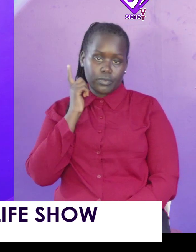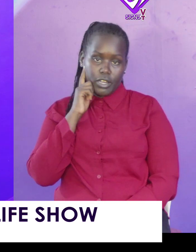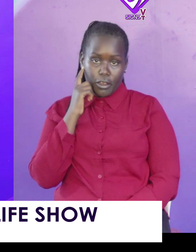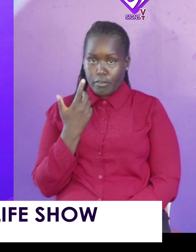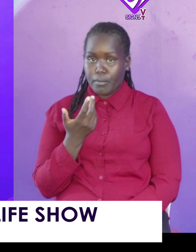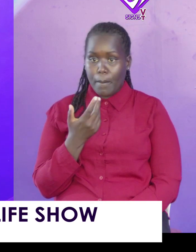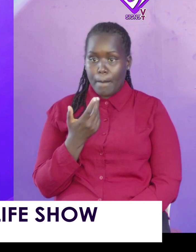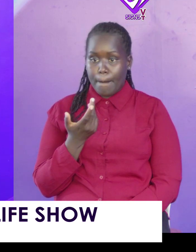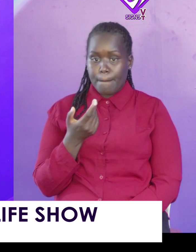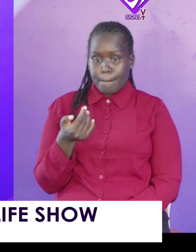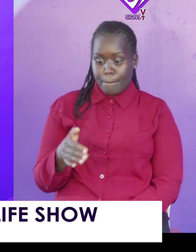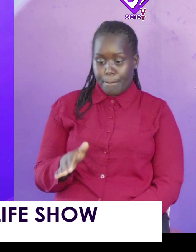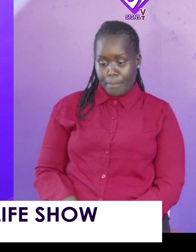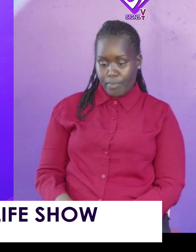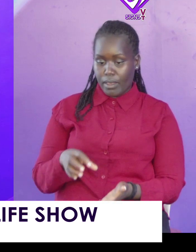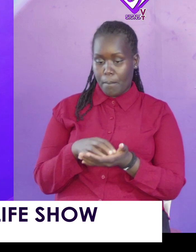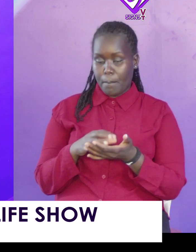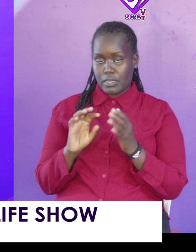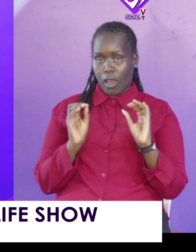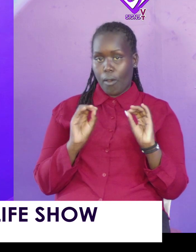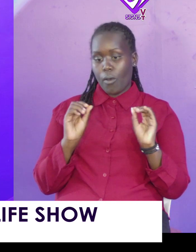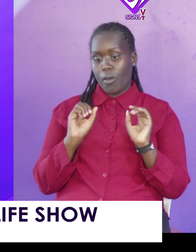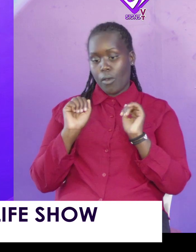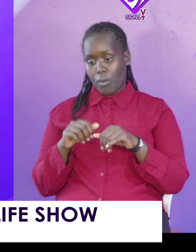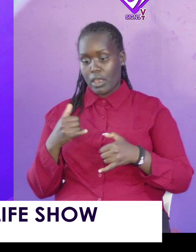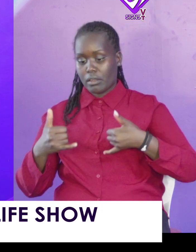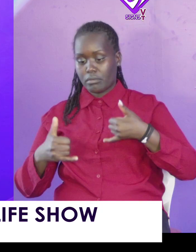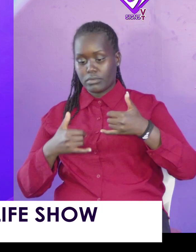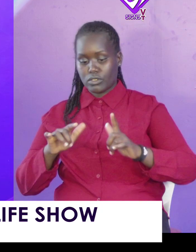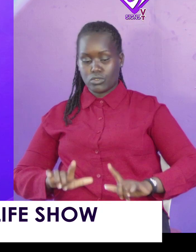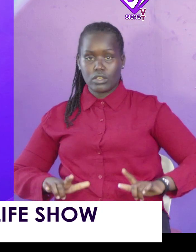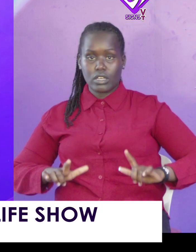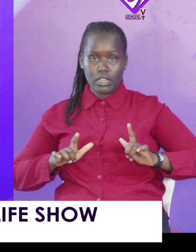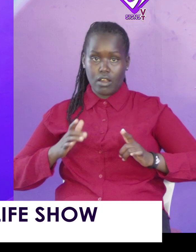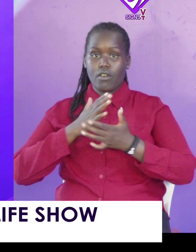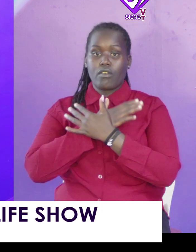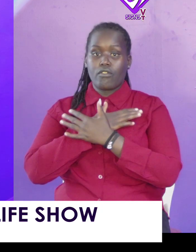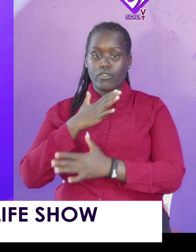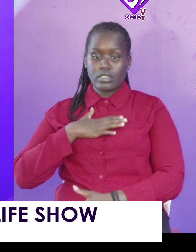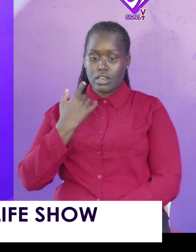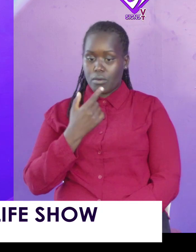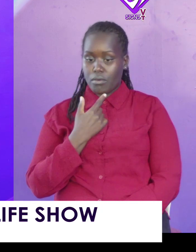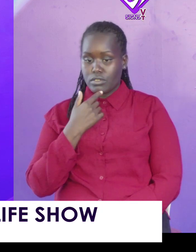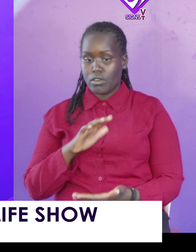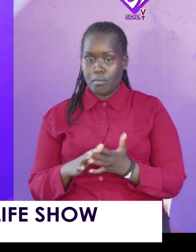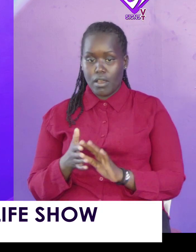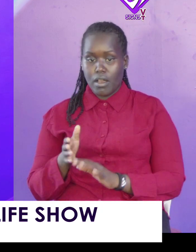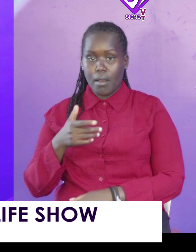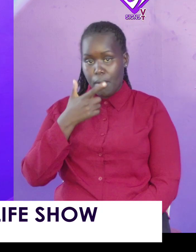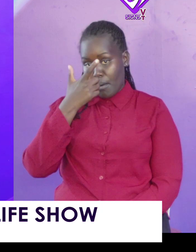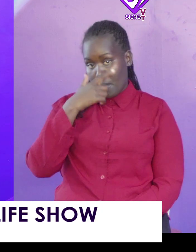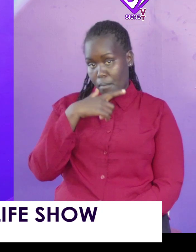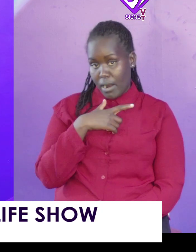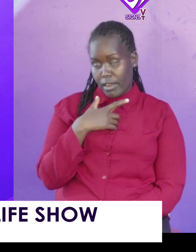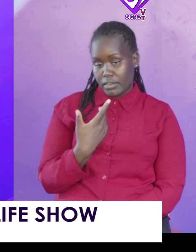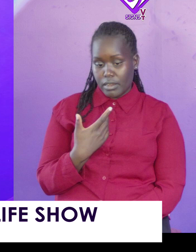your feet. It doesn't matter. You can still enjoy life. I have friends who have lost eyesight. I have friends